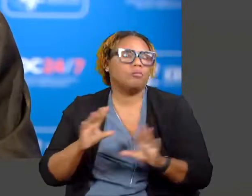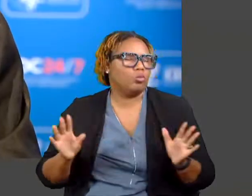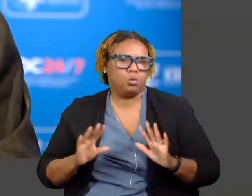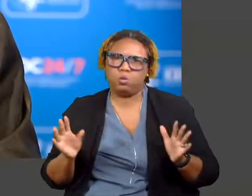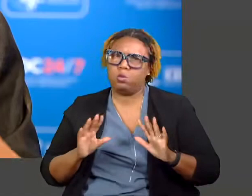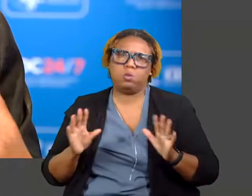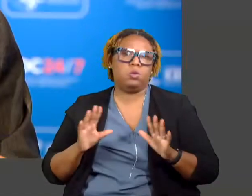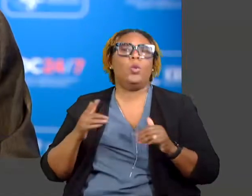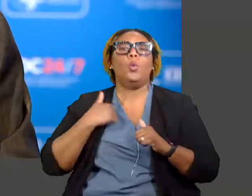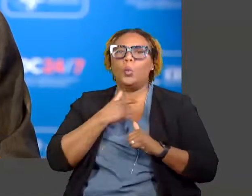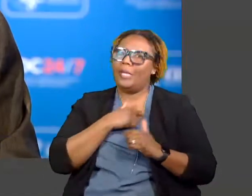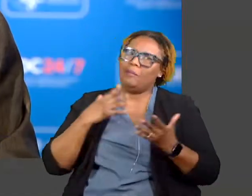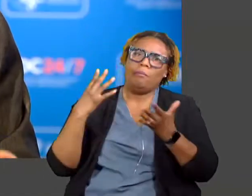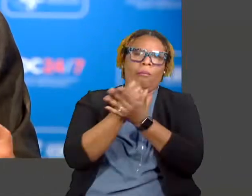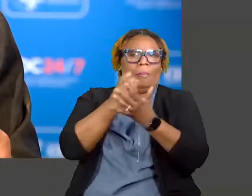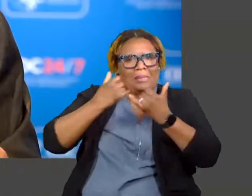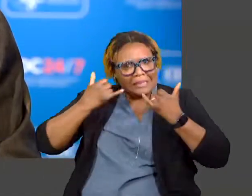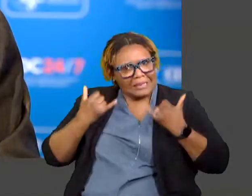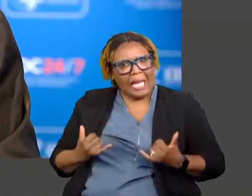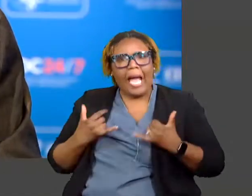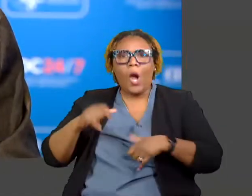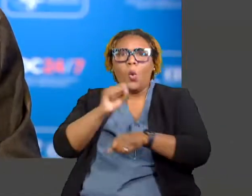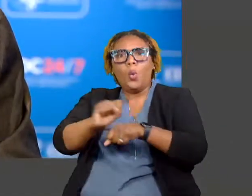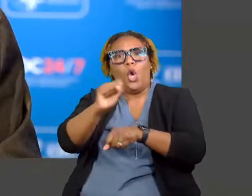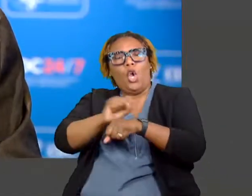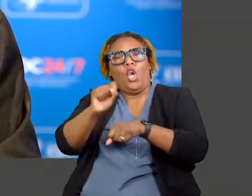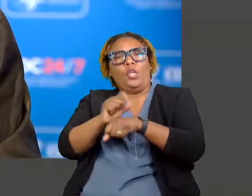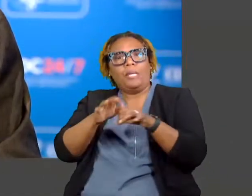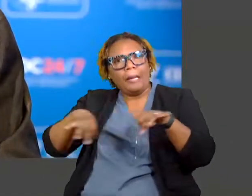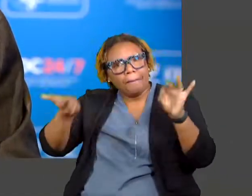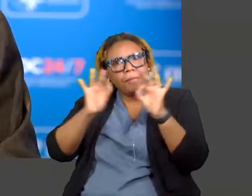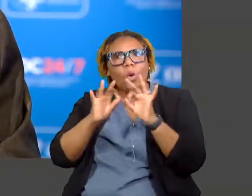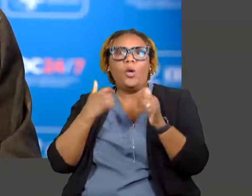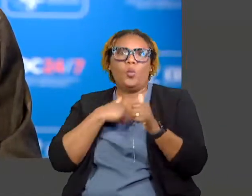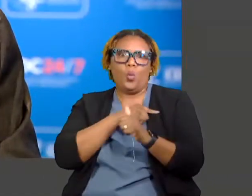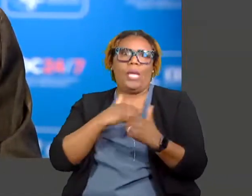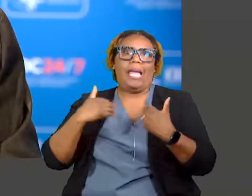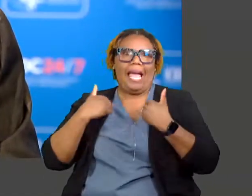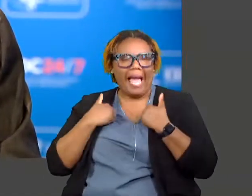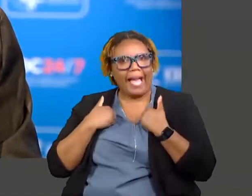continue to work to make sure that we have the building blocks of viruses